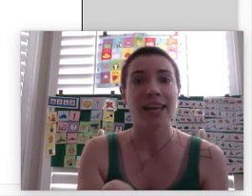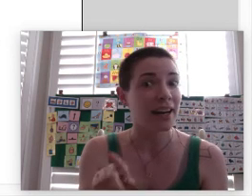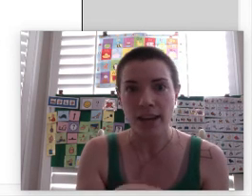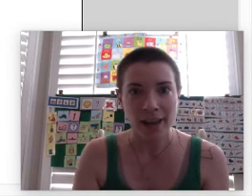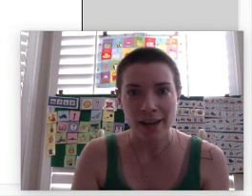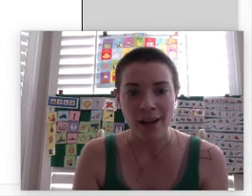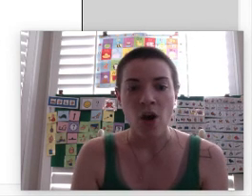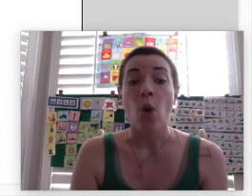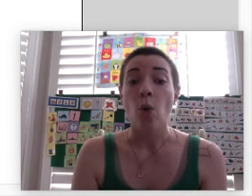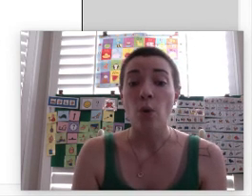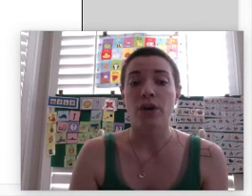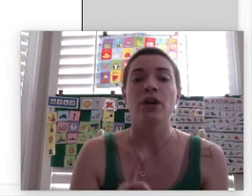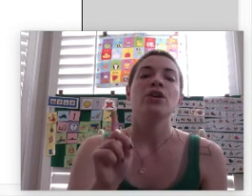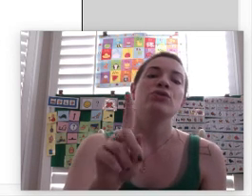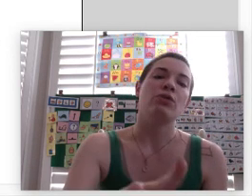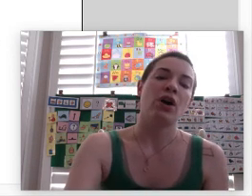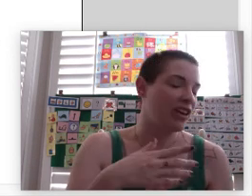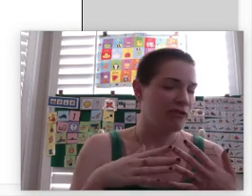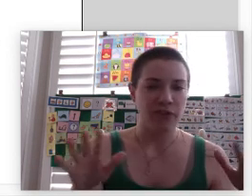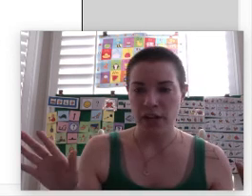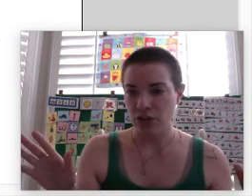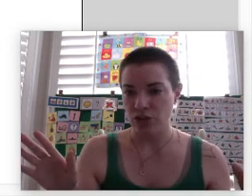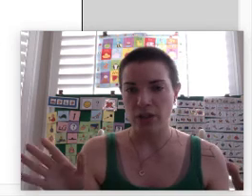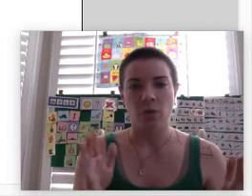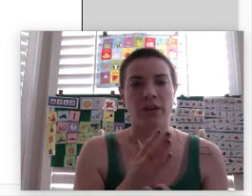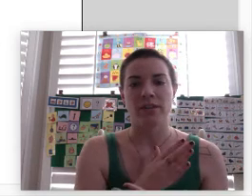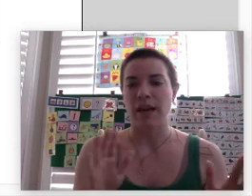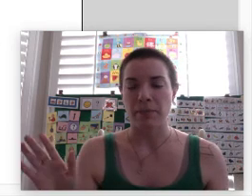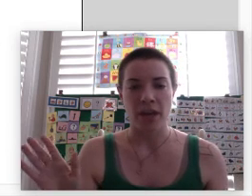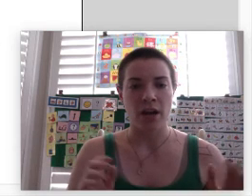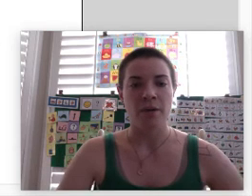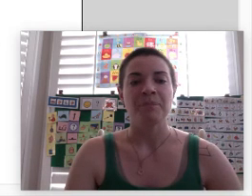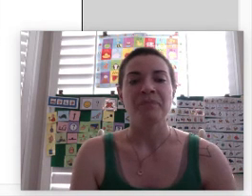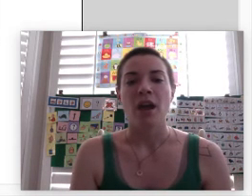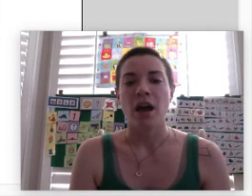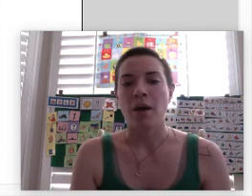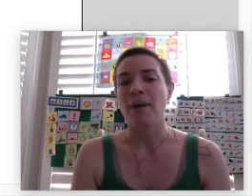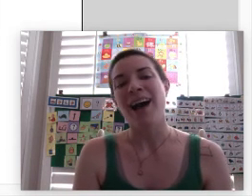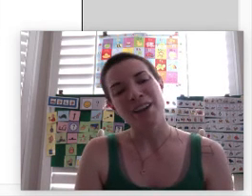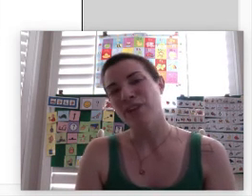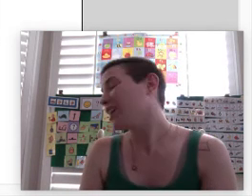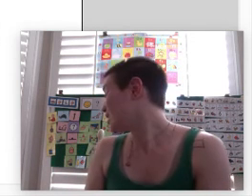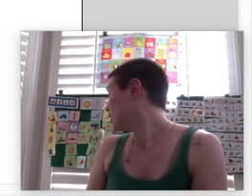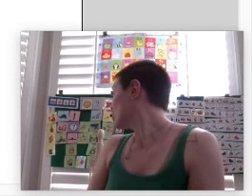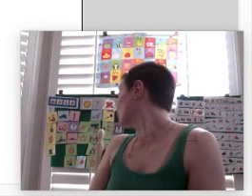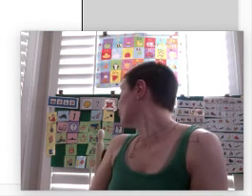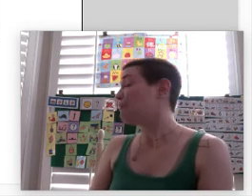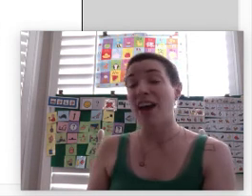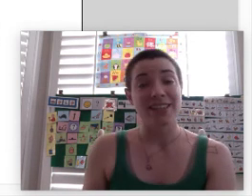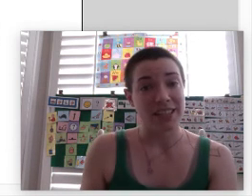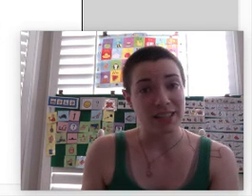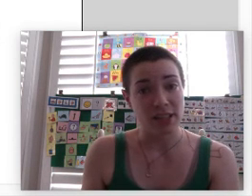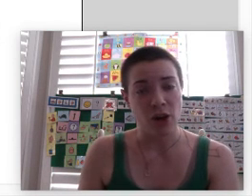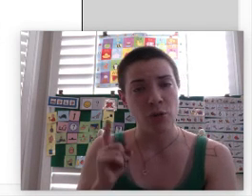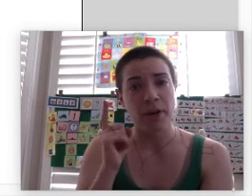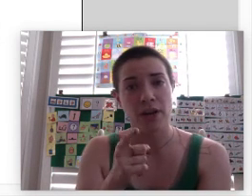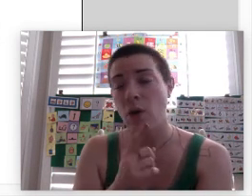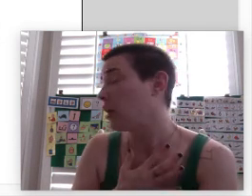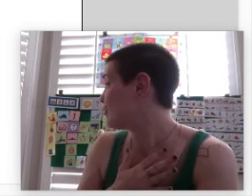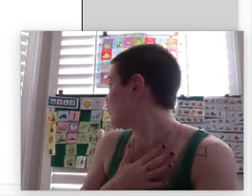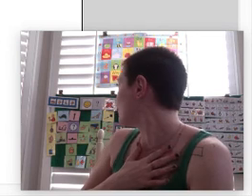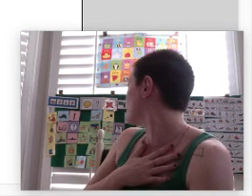and again and again? Or are they finished? Do they want to stop there? I forgot to include fast and slow,